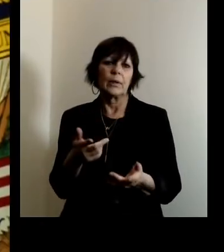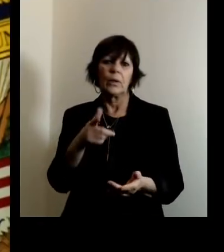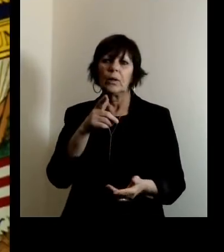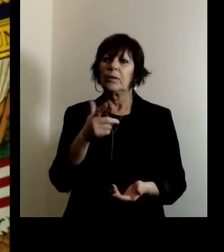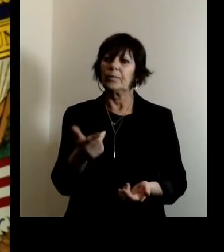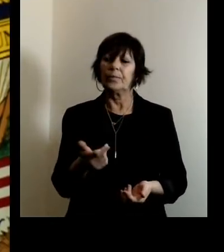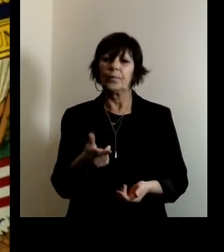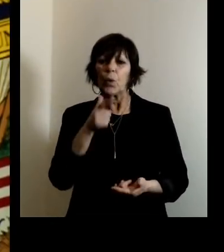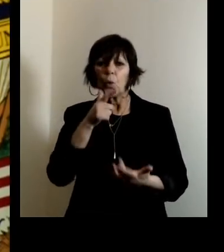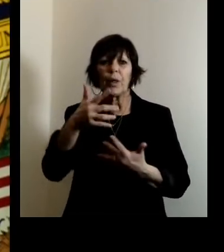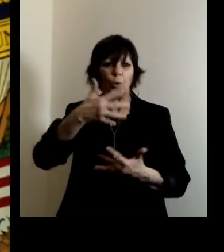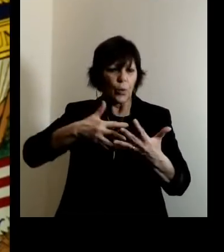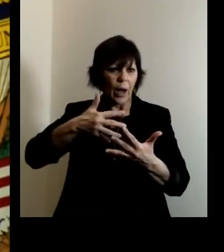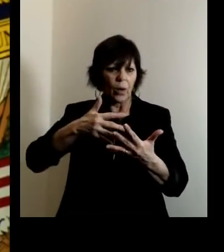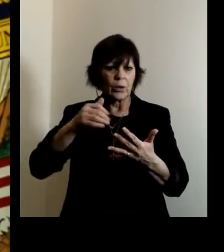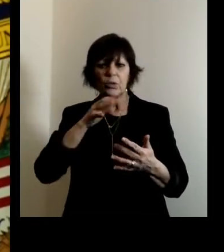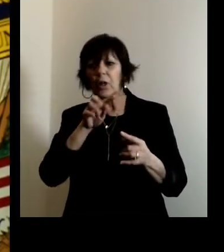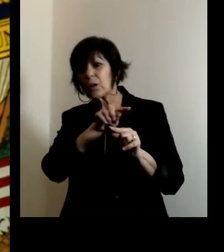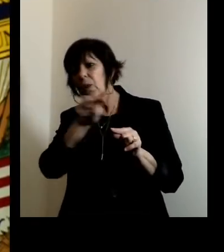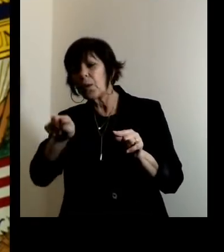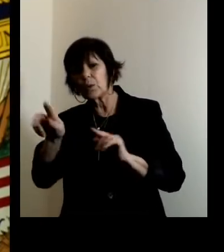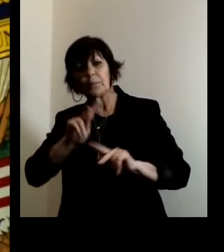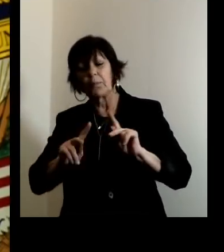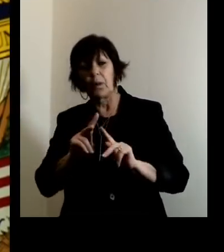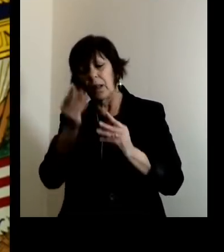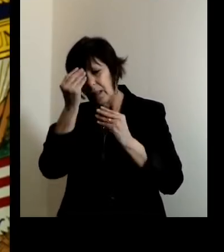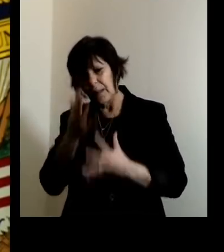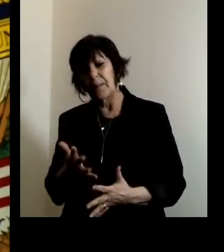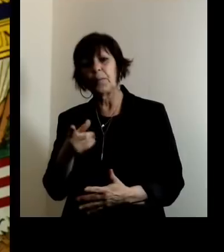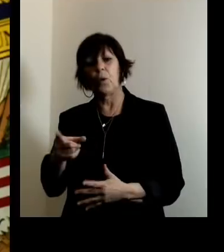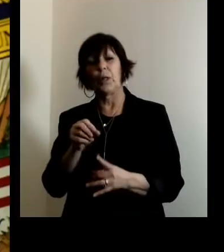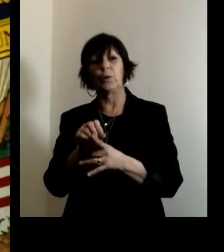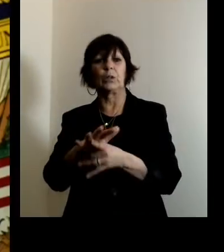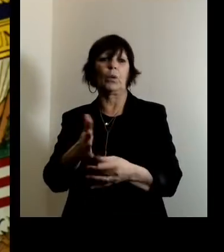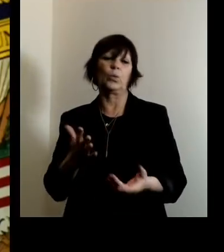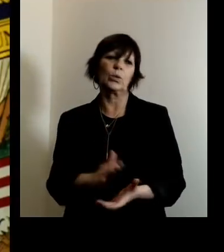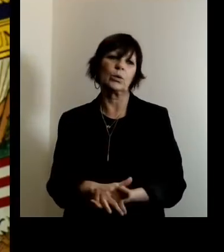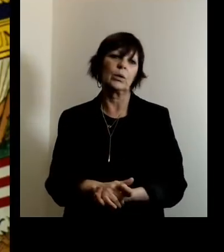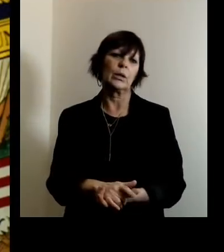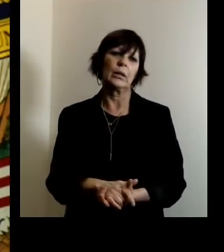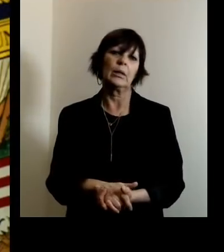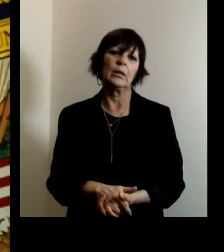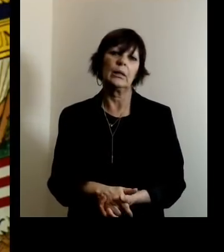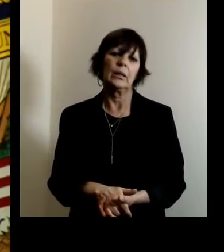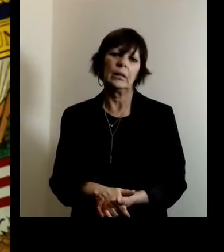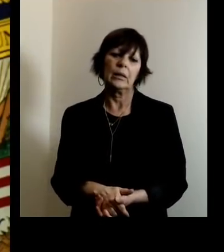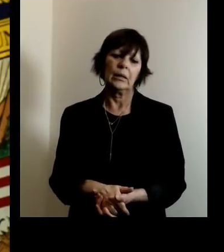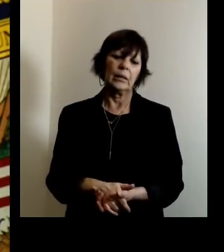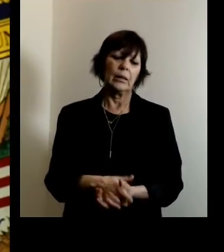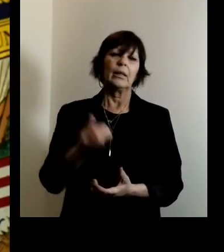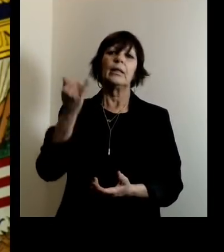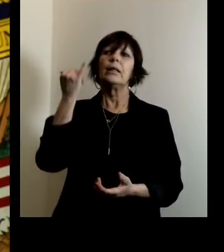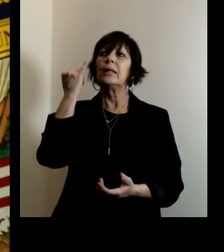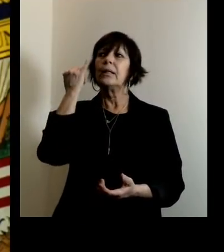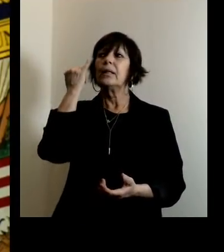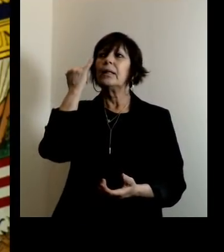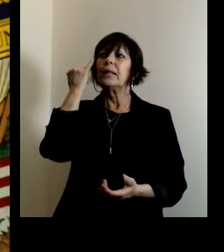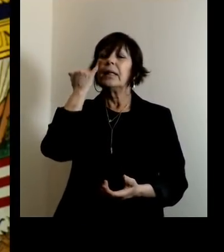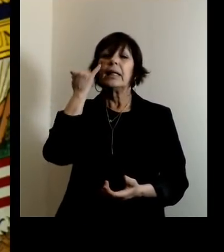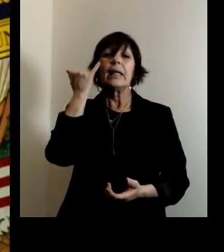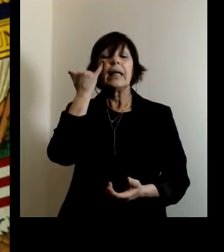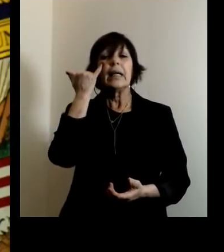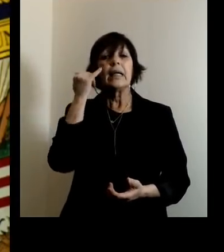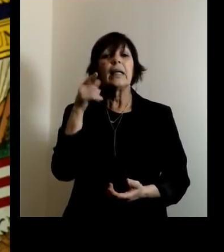they were around, so we can then talk to those individuals and let them know that they were exposed to an individual who tested positive. And if you are a barber